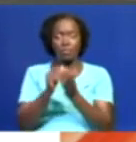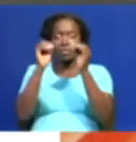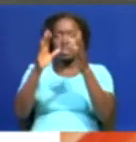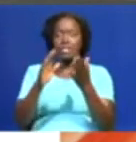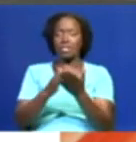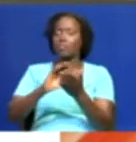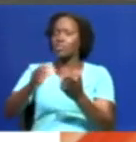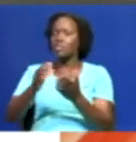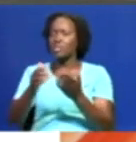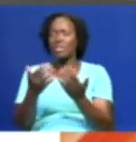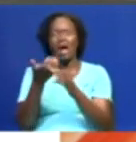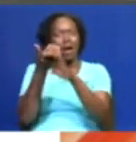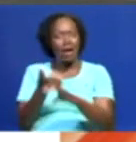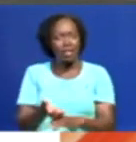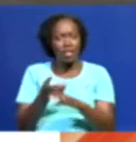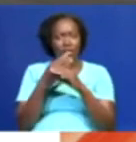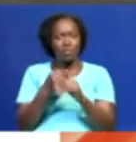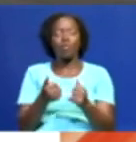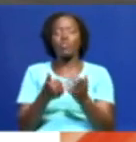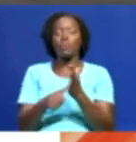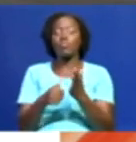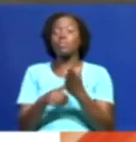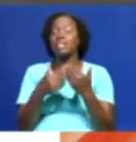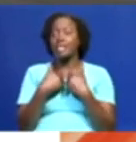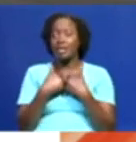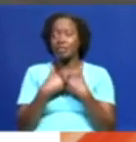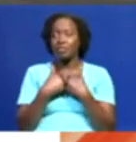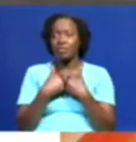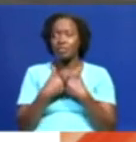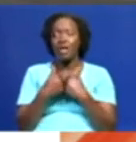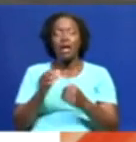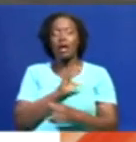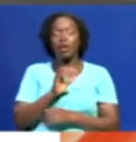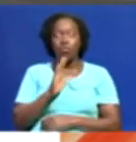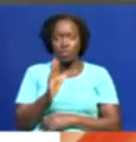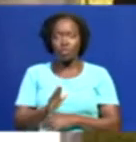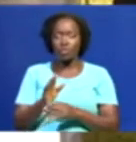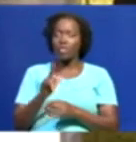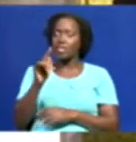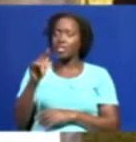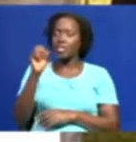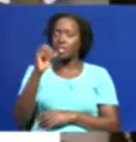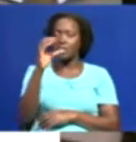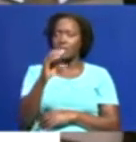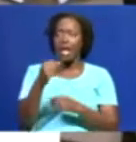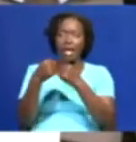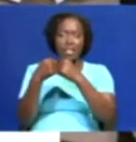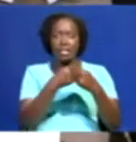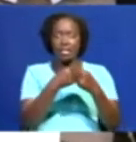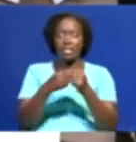constituencies is proving difficult to address grievances. Timothy Oyuchu, a commissioner of the Teacher Service Commission, challenged